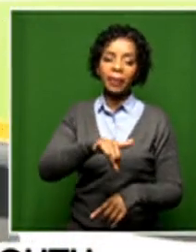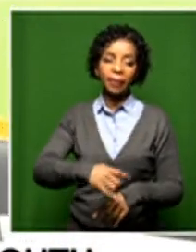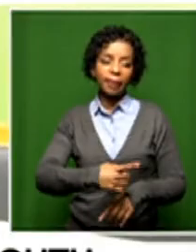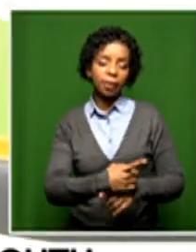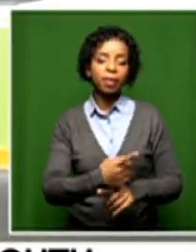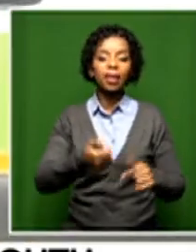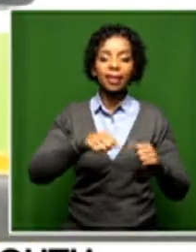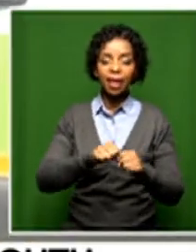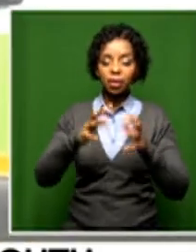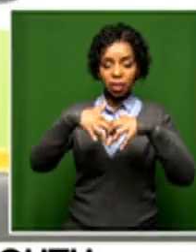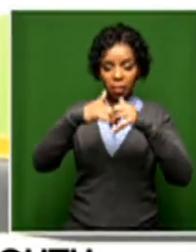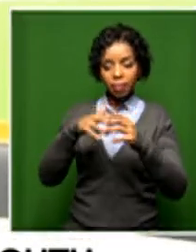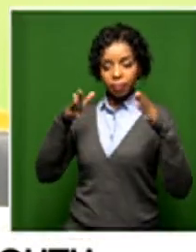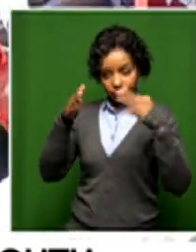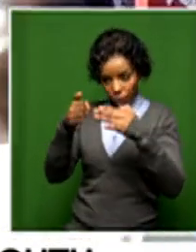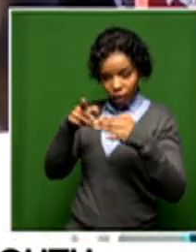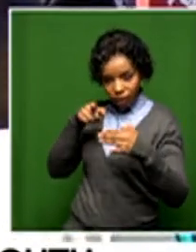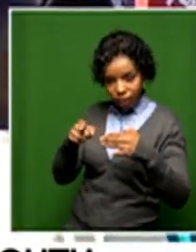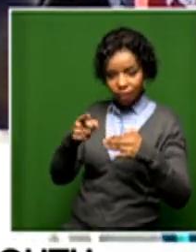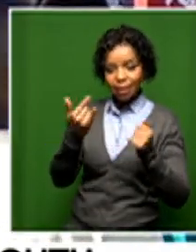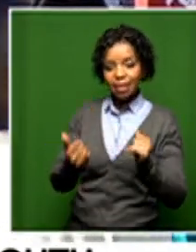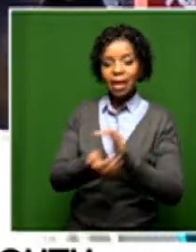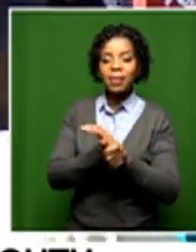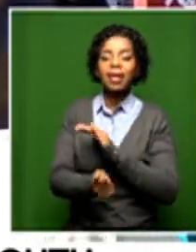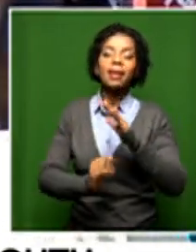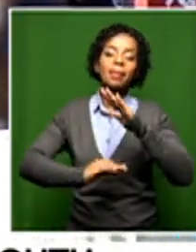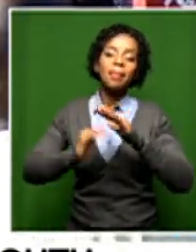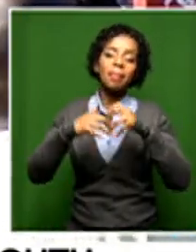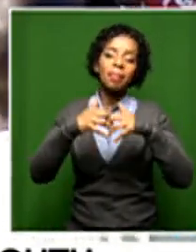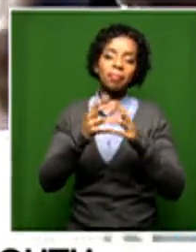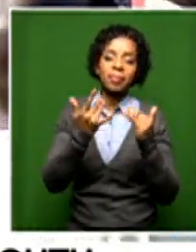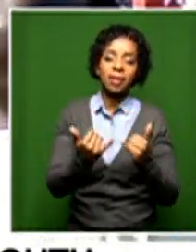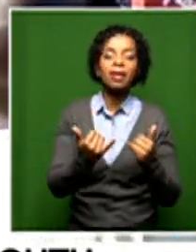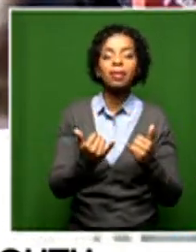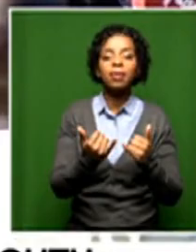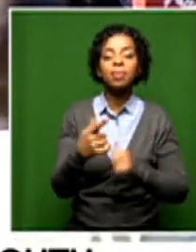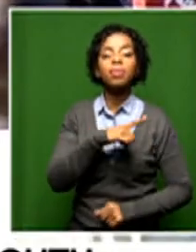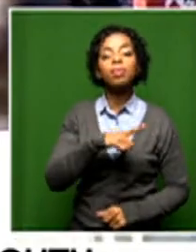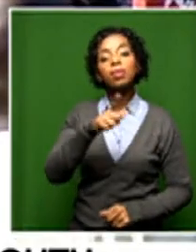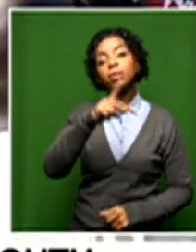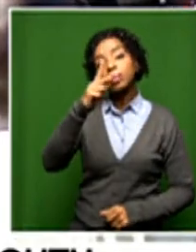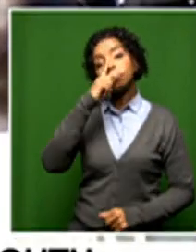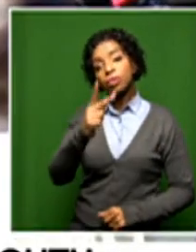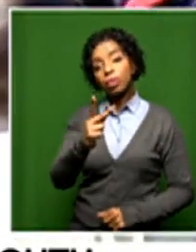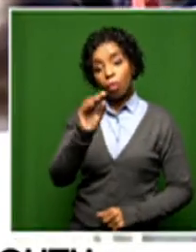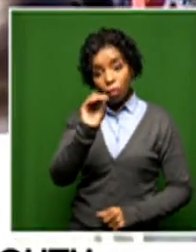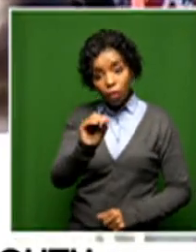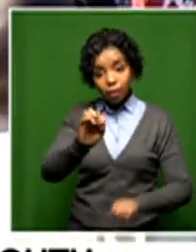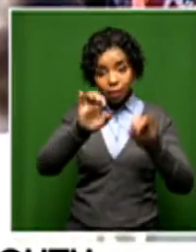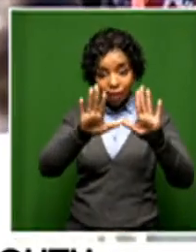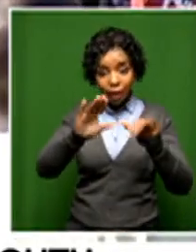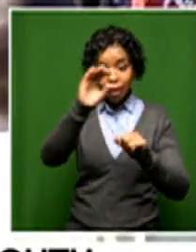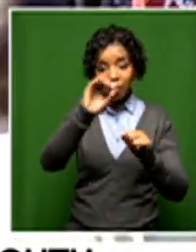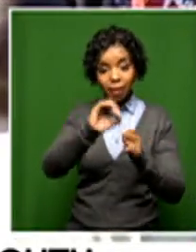that we have put up. It's if you look at the week, you look at is there a 10%